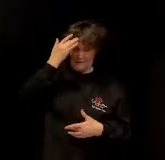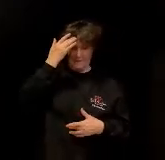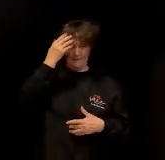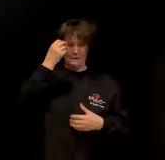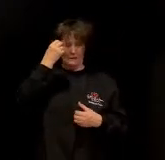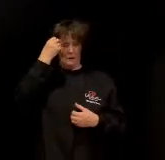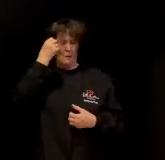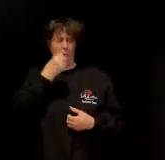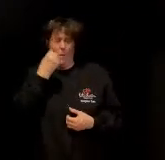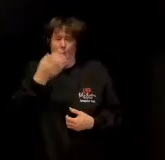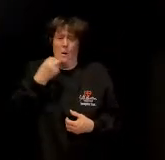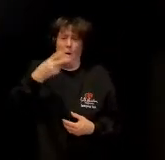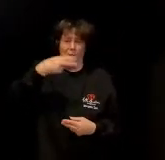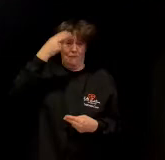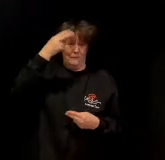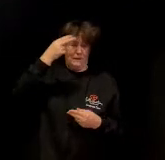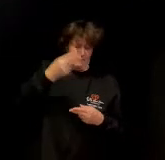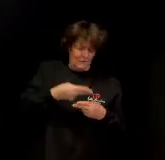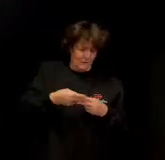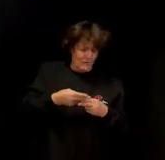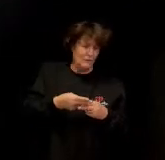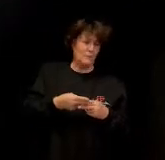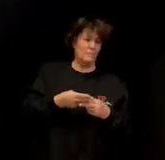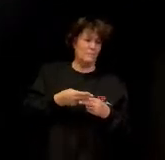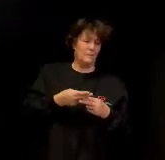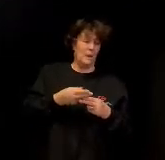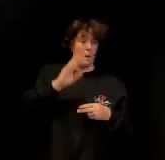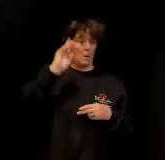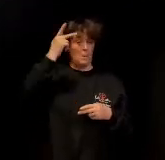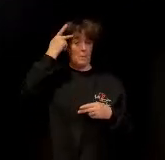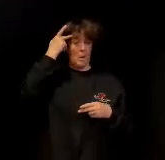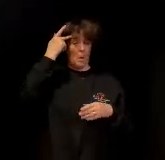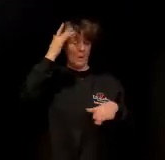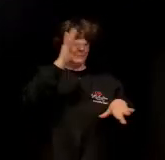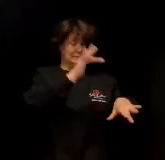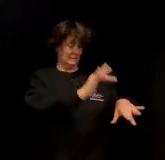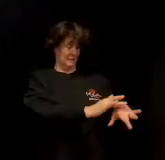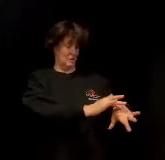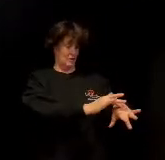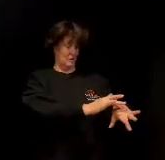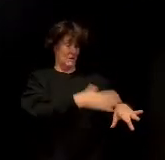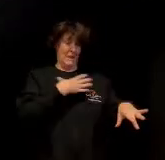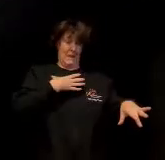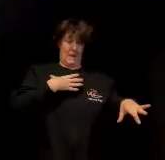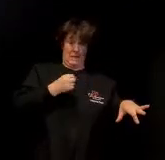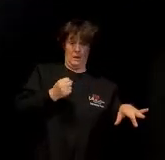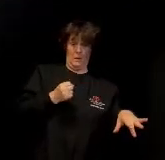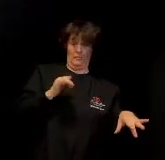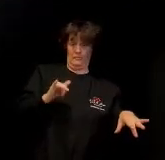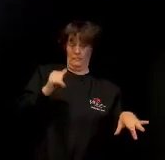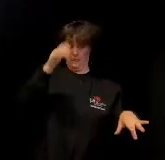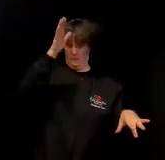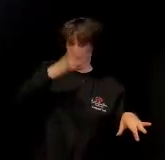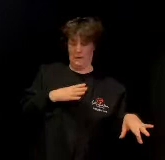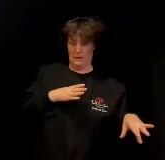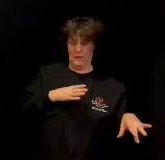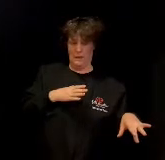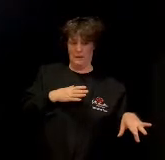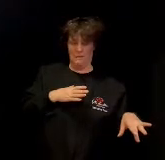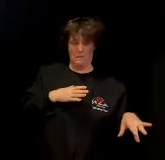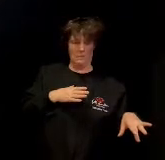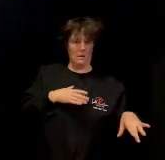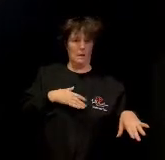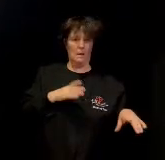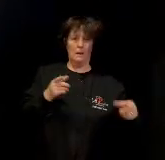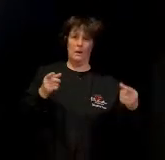Paul entered in and prayed and laid his hands on him and healed him. So when this was done, others also which had diseases